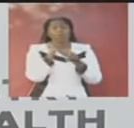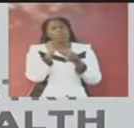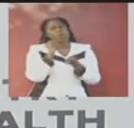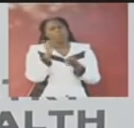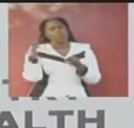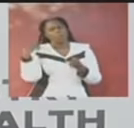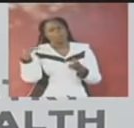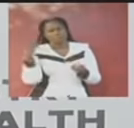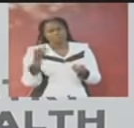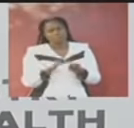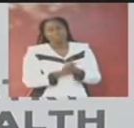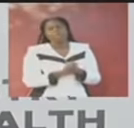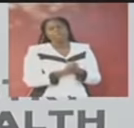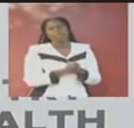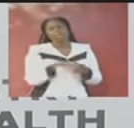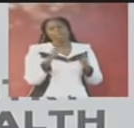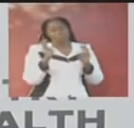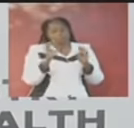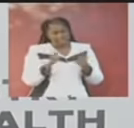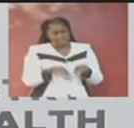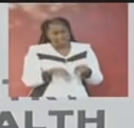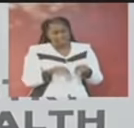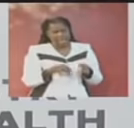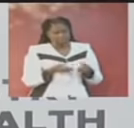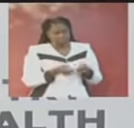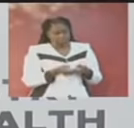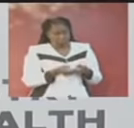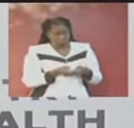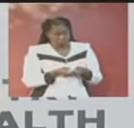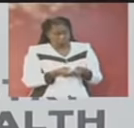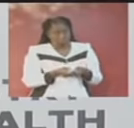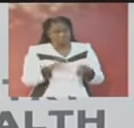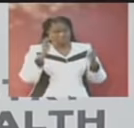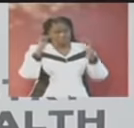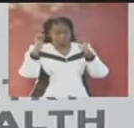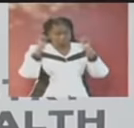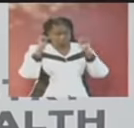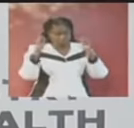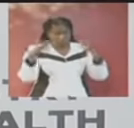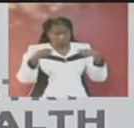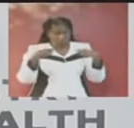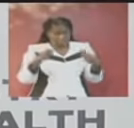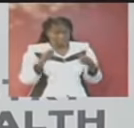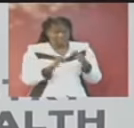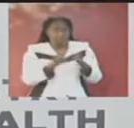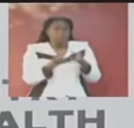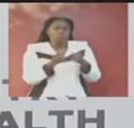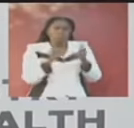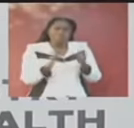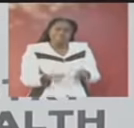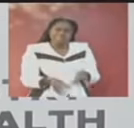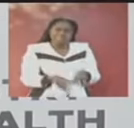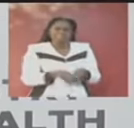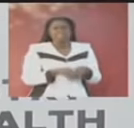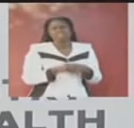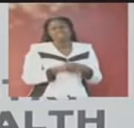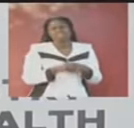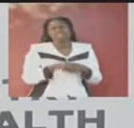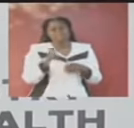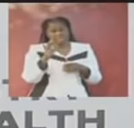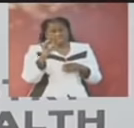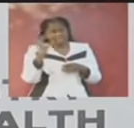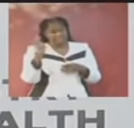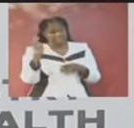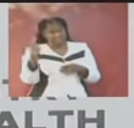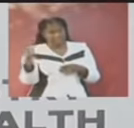877-WELL for further information on testing or on symptoms of the COVID-19 virus. Lastly, I